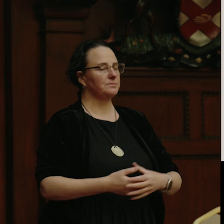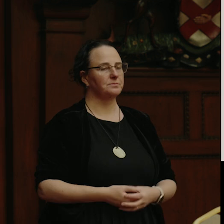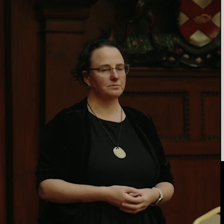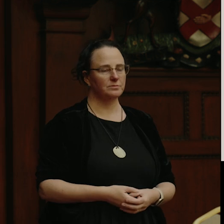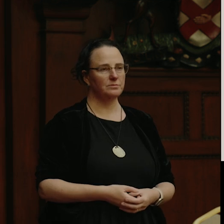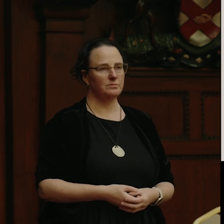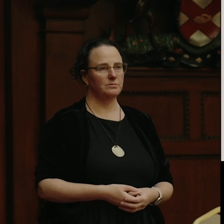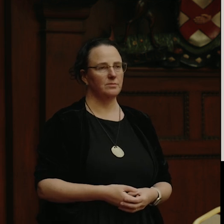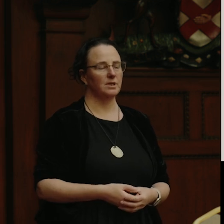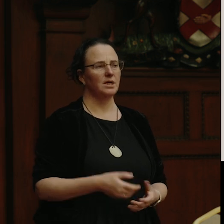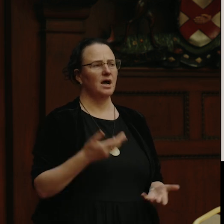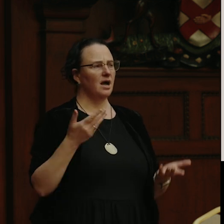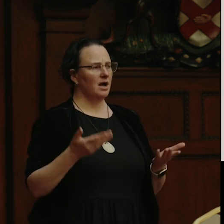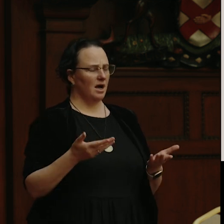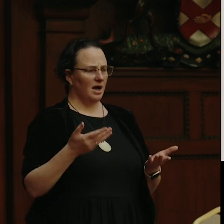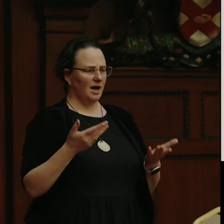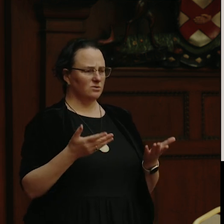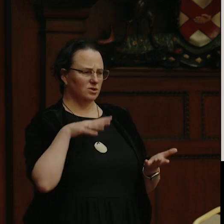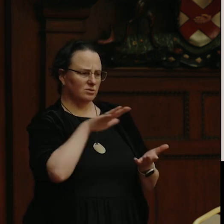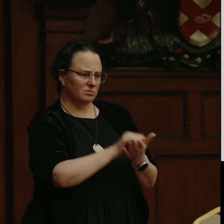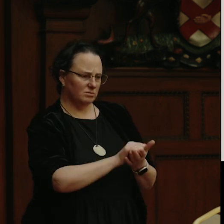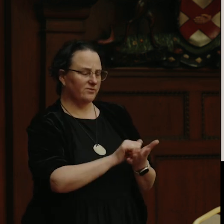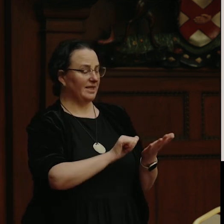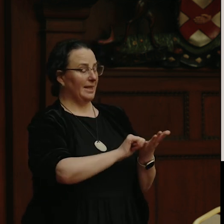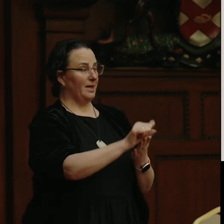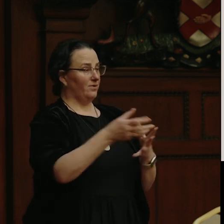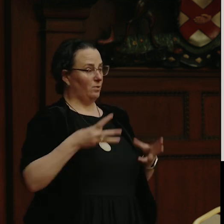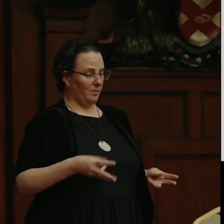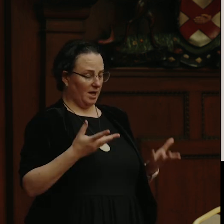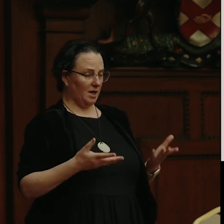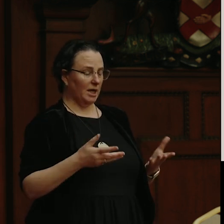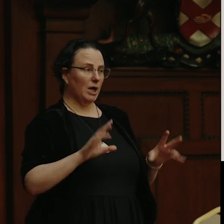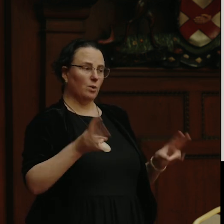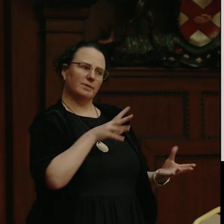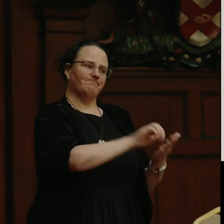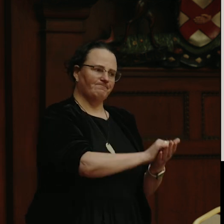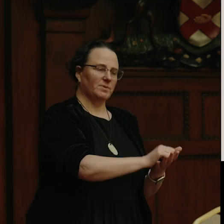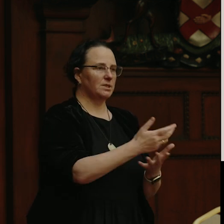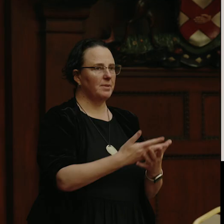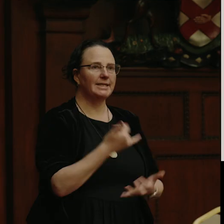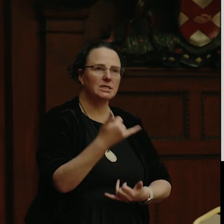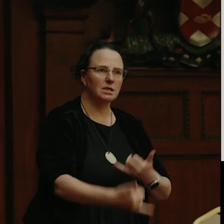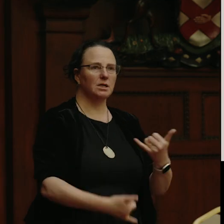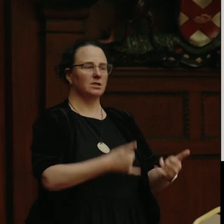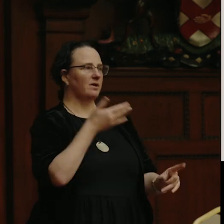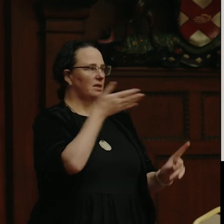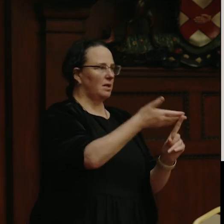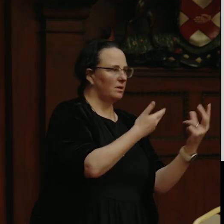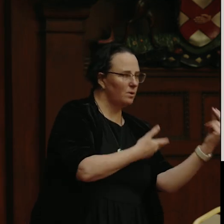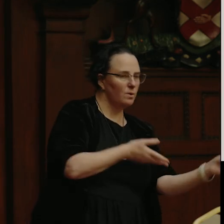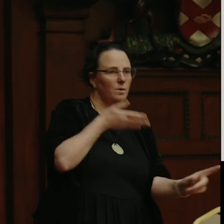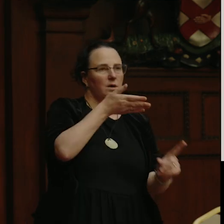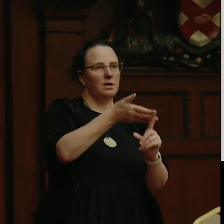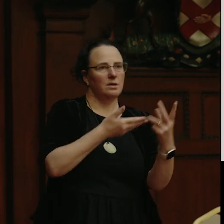The paths to diagnosis for our 11 women ranged from swift to multi-year and multi-speciality, and